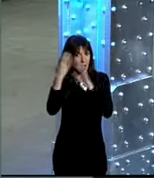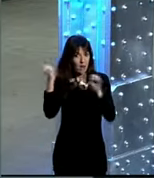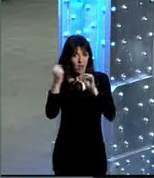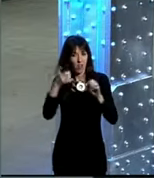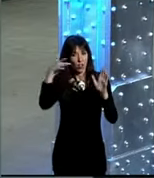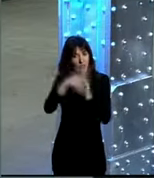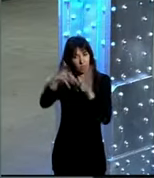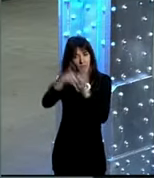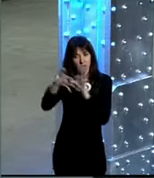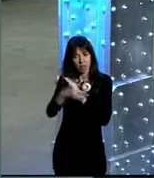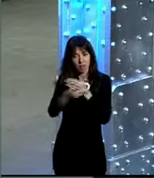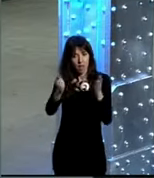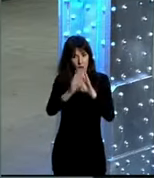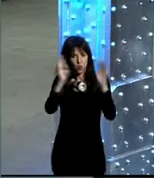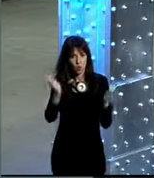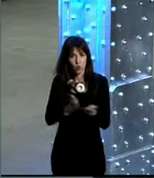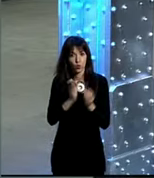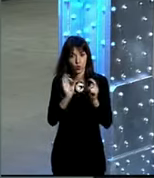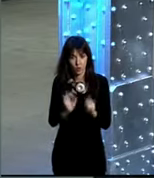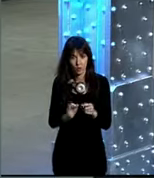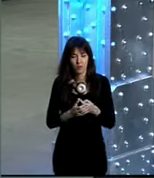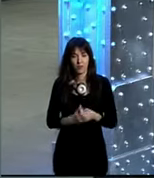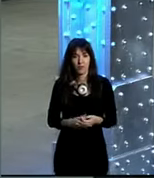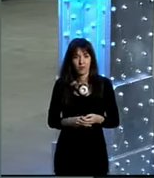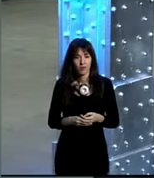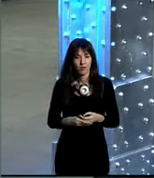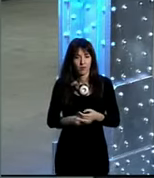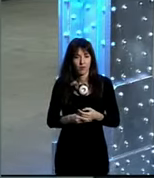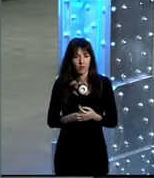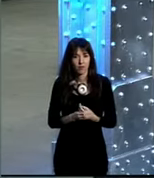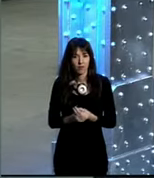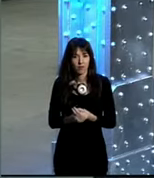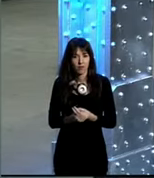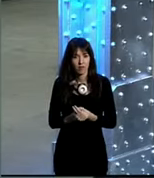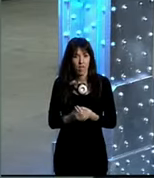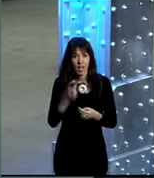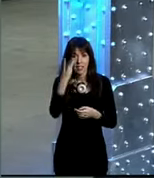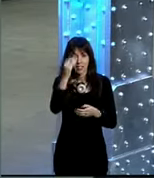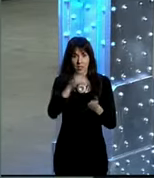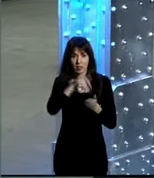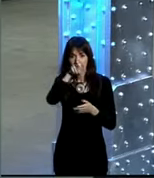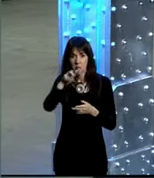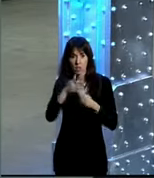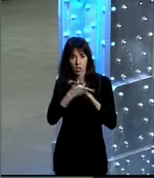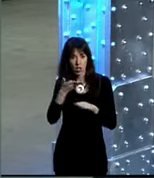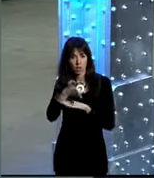and thousands apply. In reality, we had close to 300 applicants. One was chosen, Pentti Itkonen.